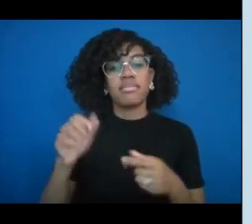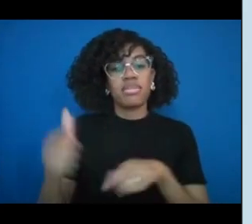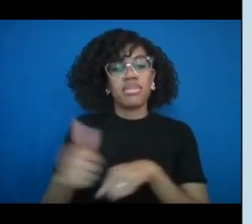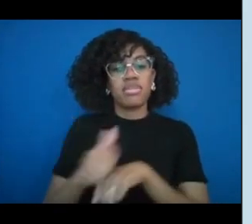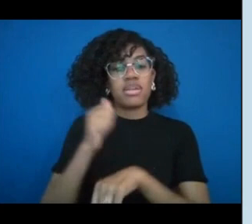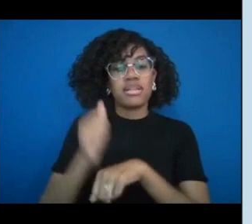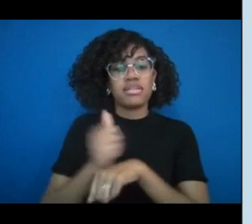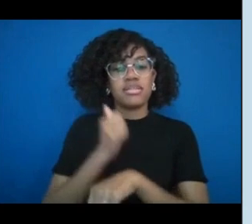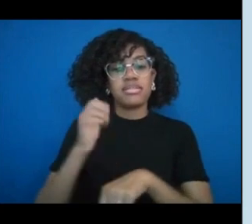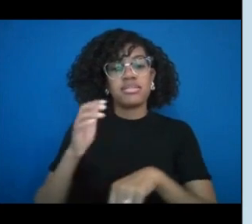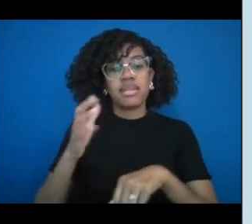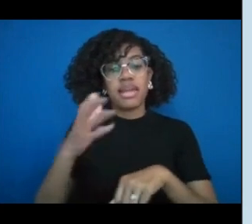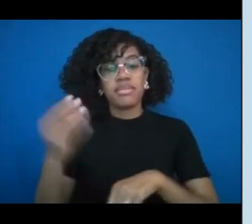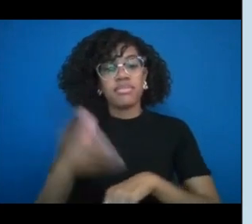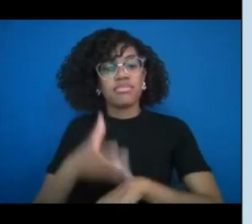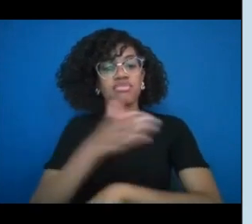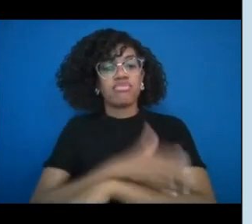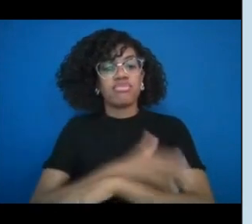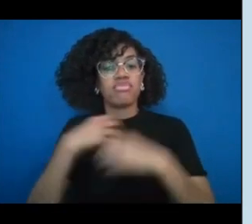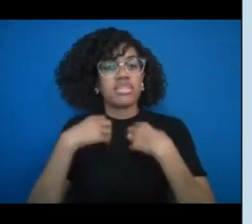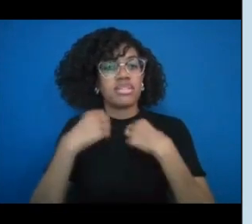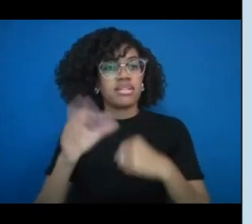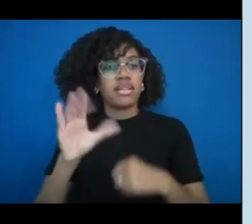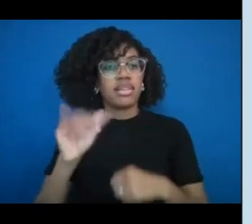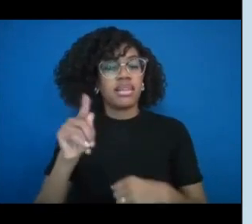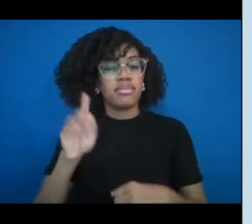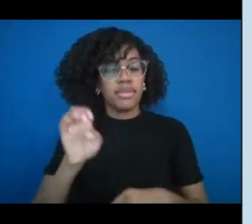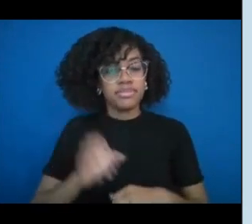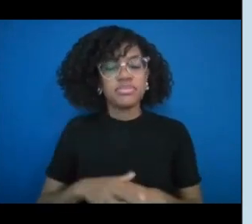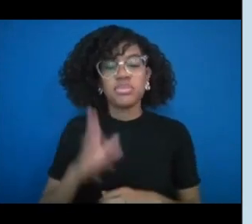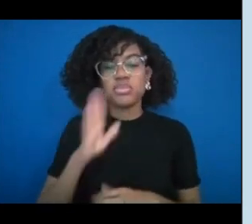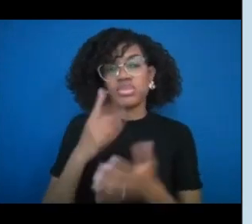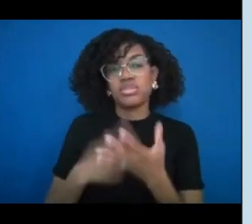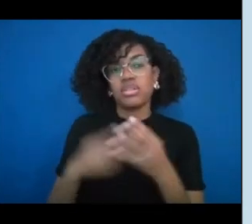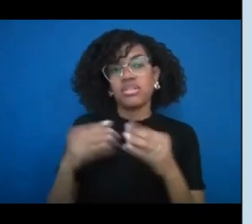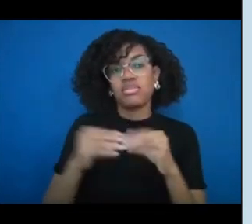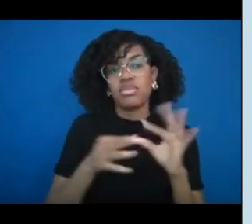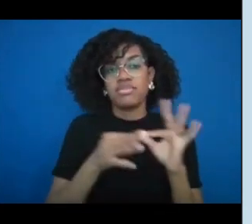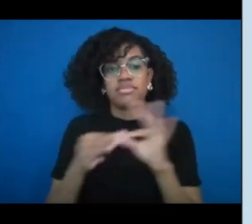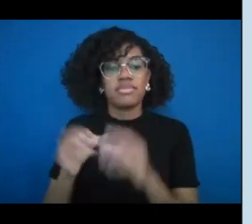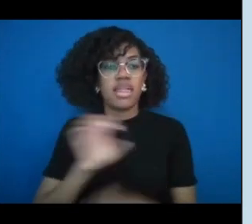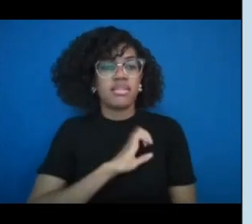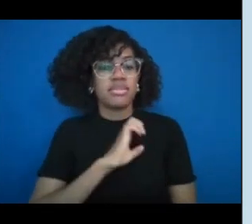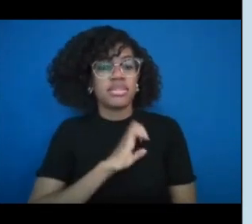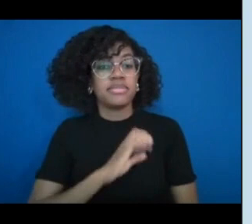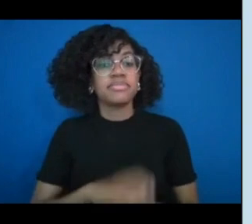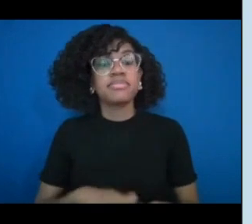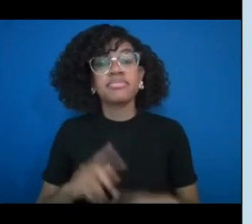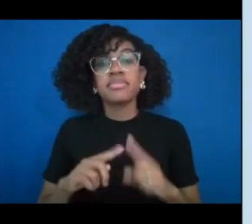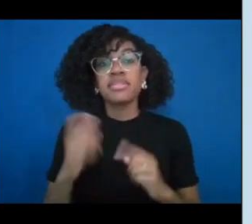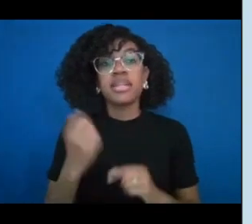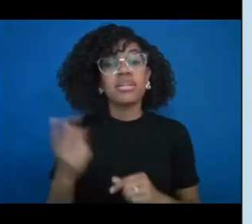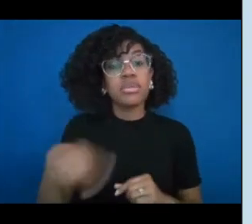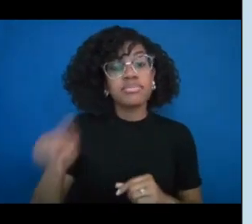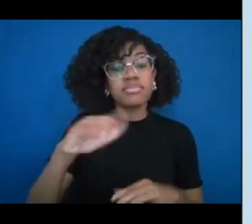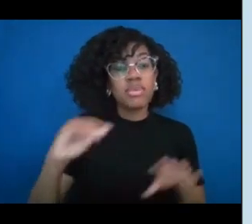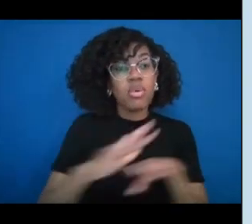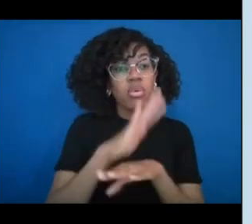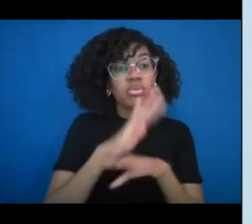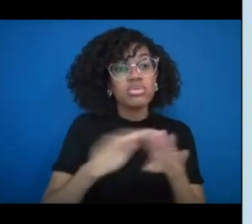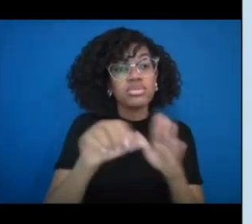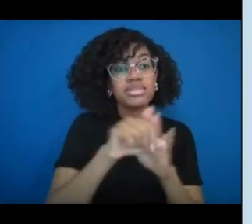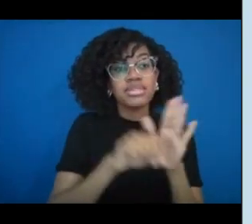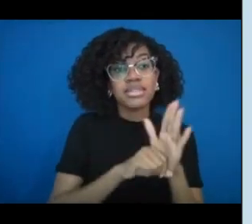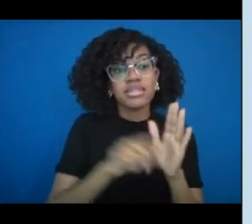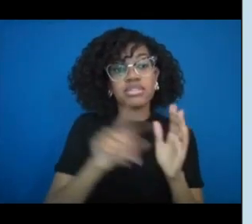We'll talk about this a little more in the eligibility space, but anyone in a coastal state, tribe, or territory